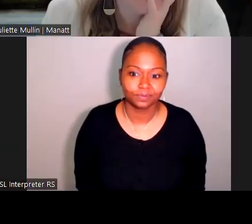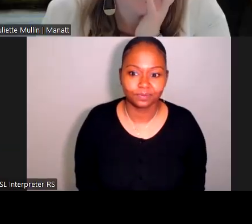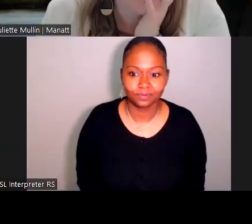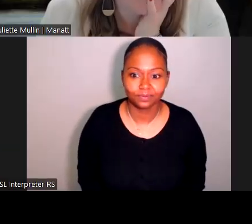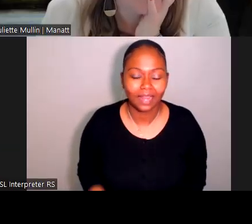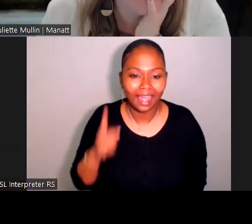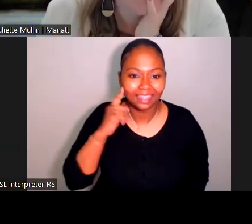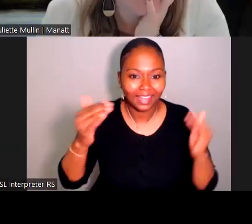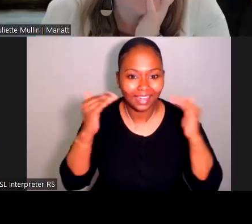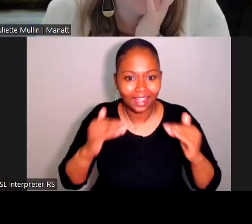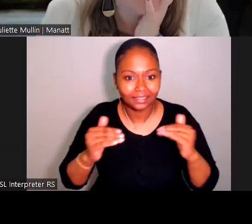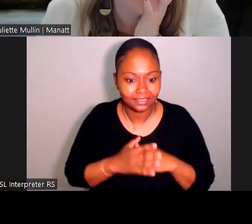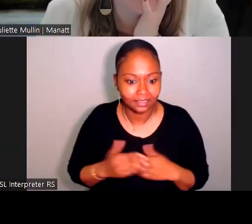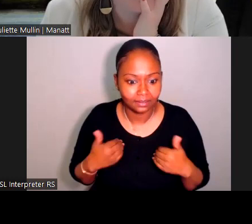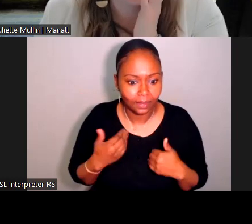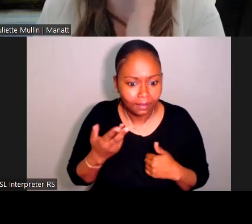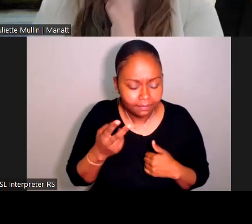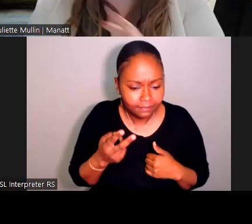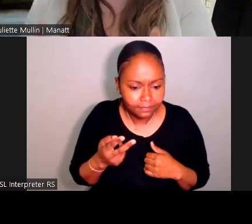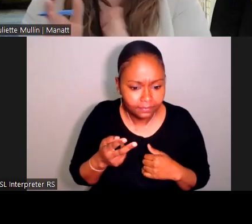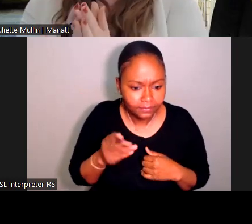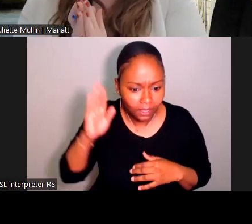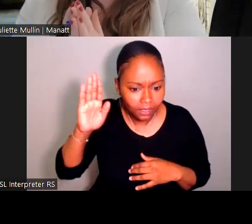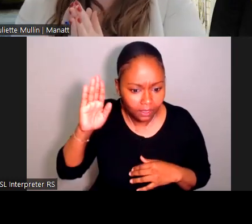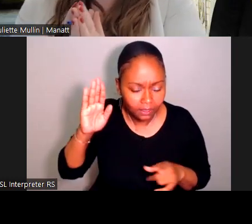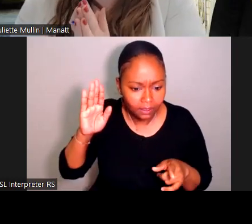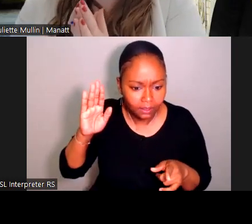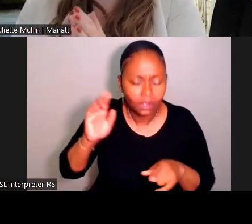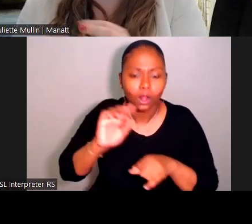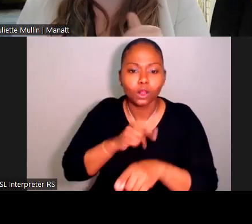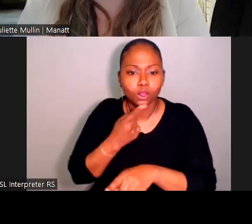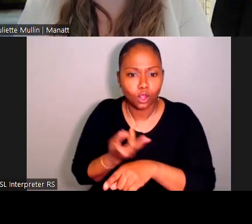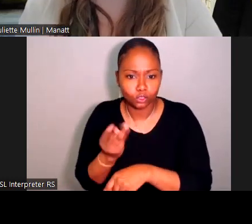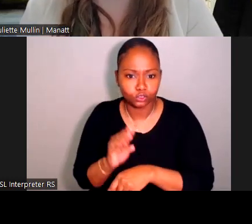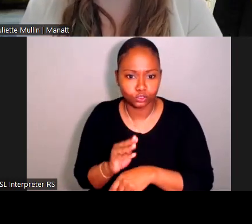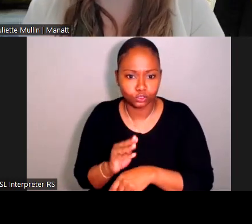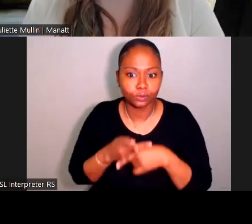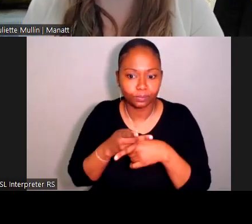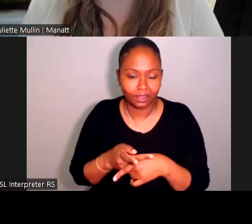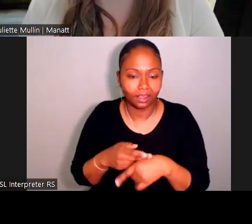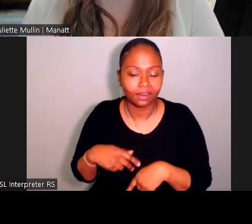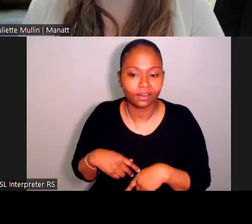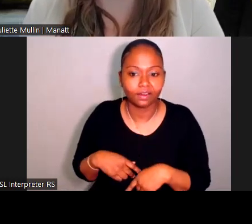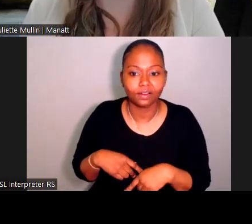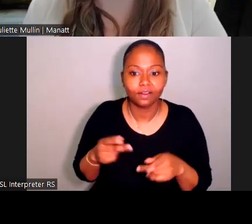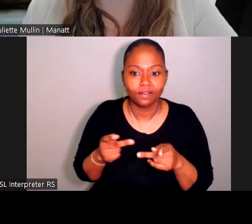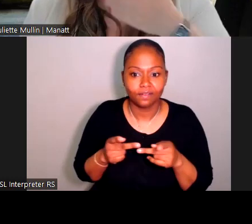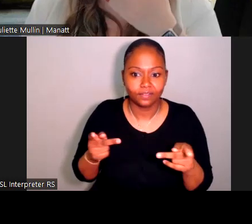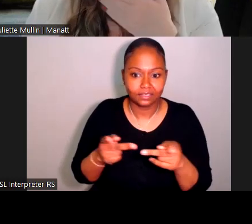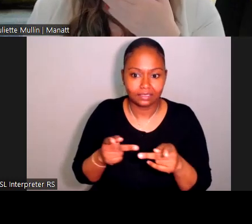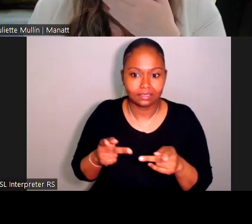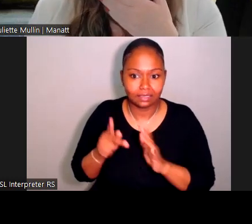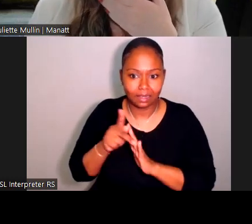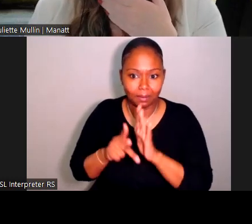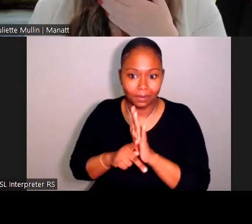think next we have, oh, it is long-term care facility policy workgroup panelists. It's someone that didn't update